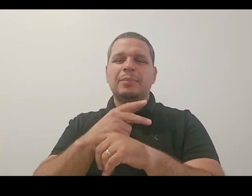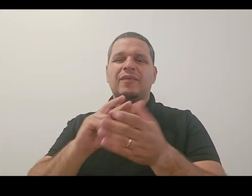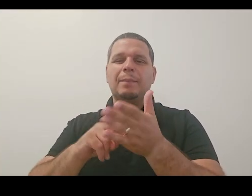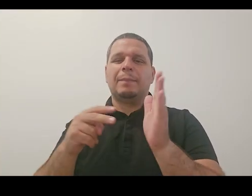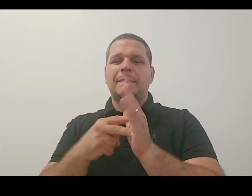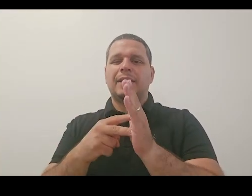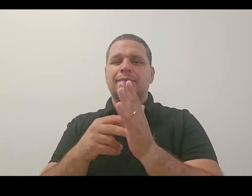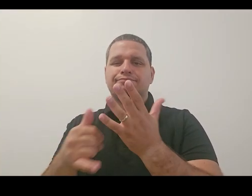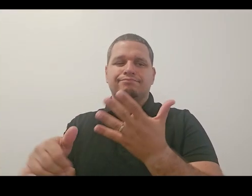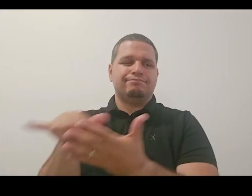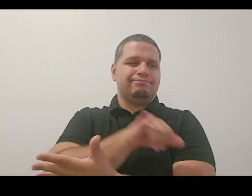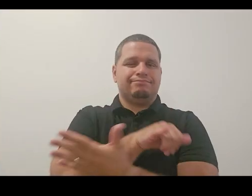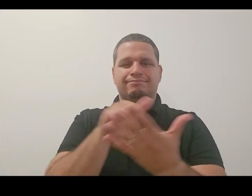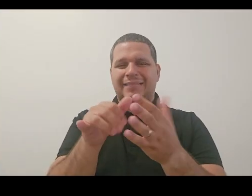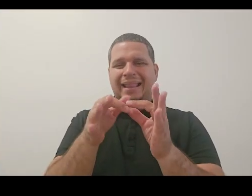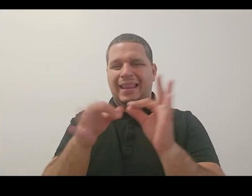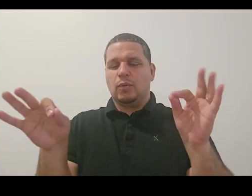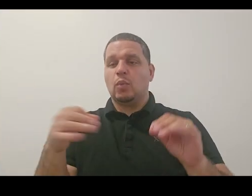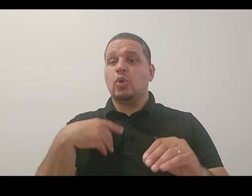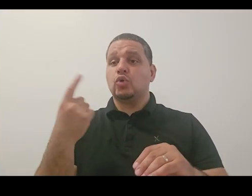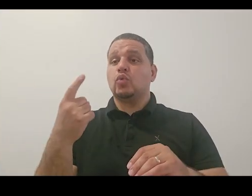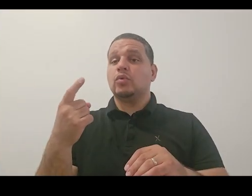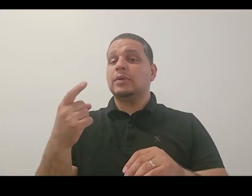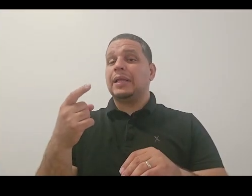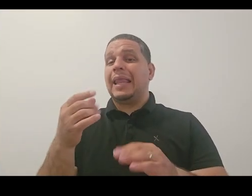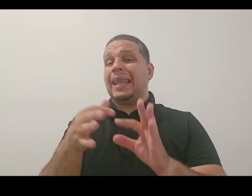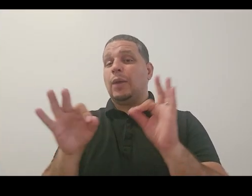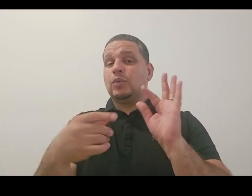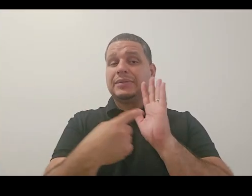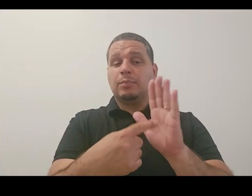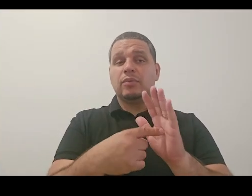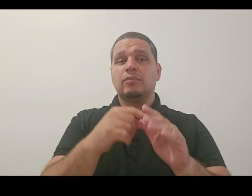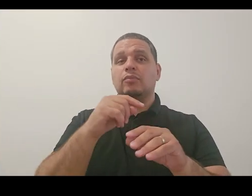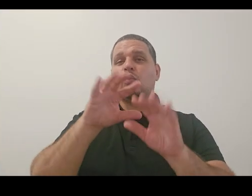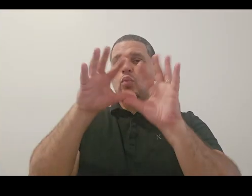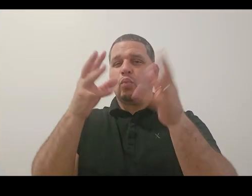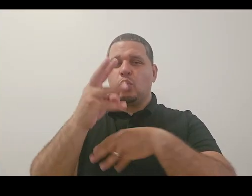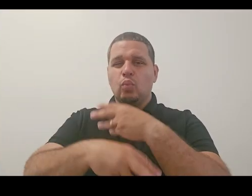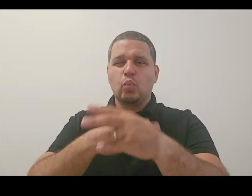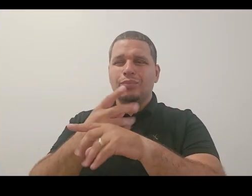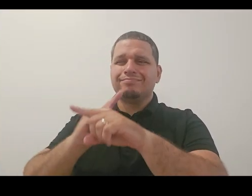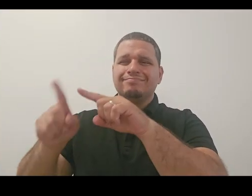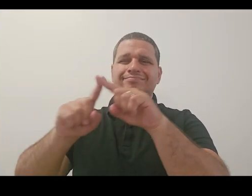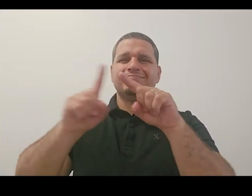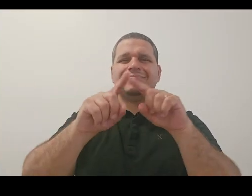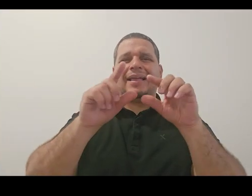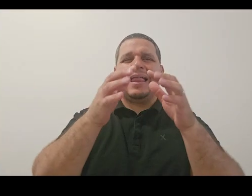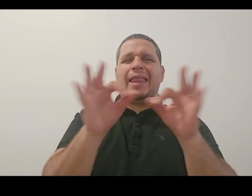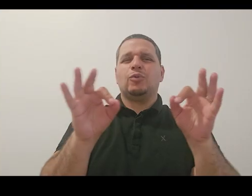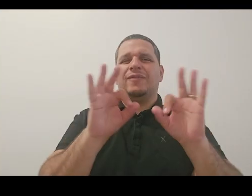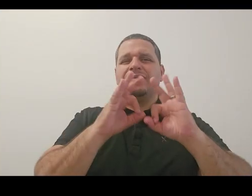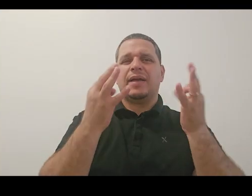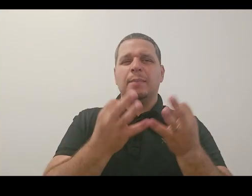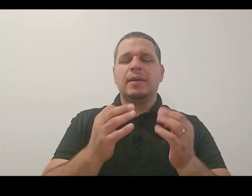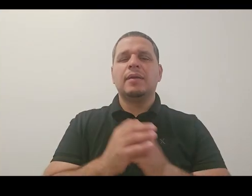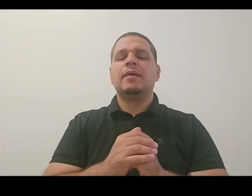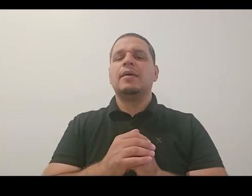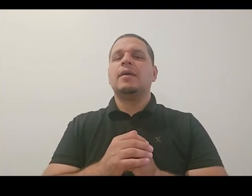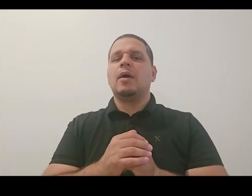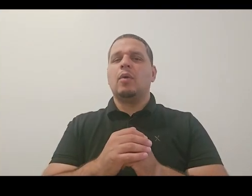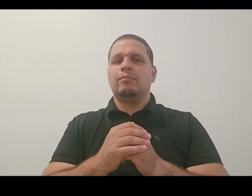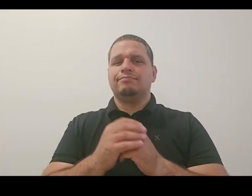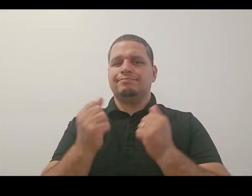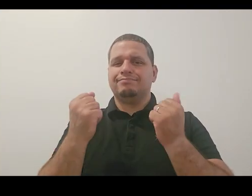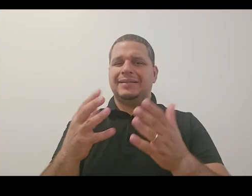across languages. So we took a language sampling of languages from around the world, from all the different language families, widely